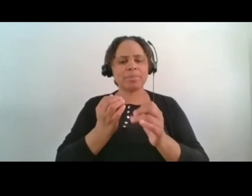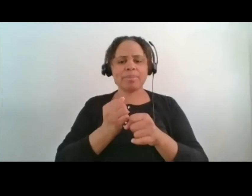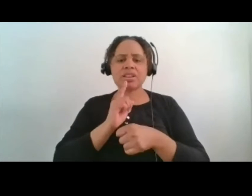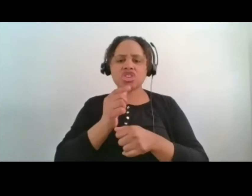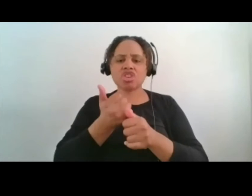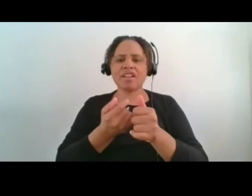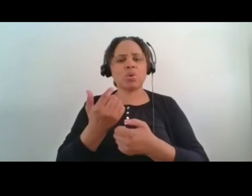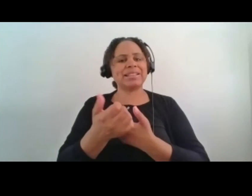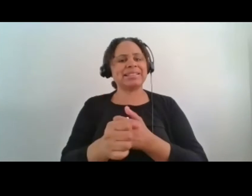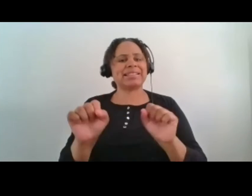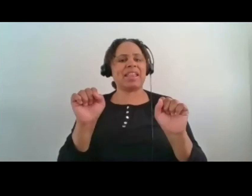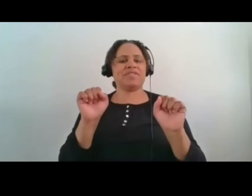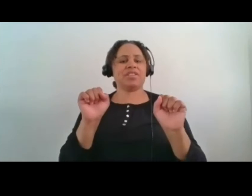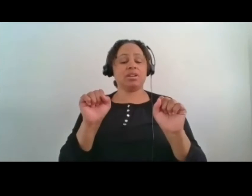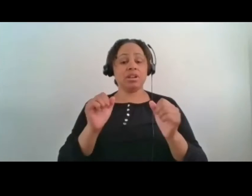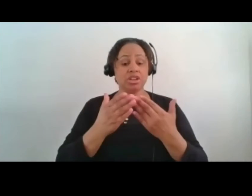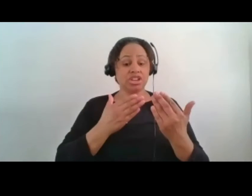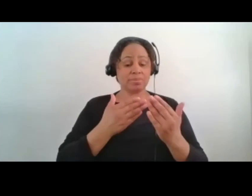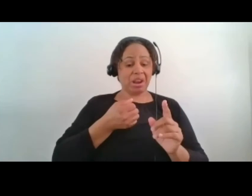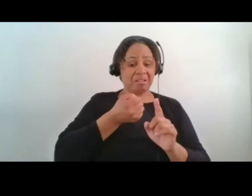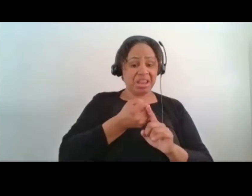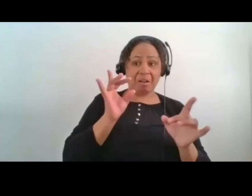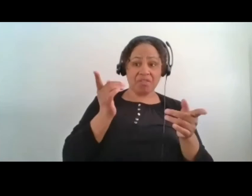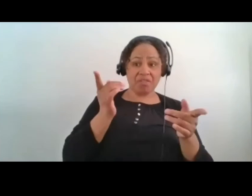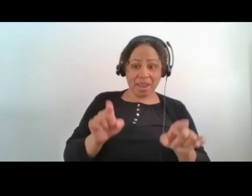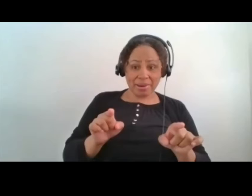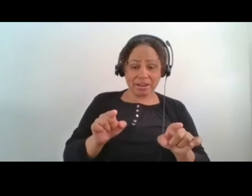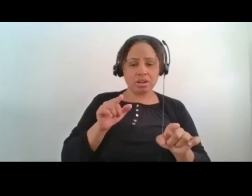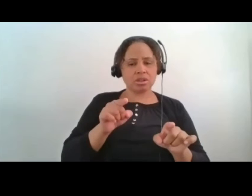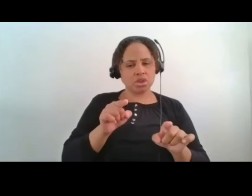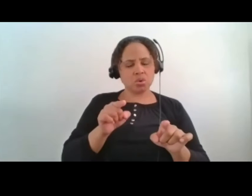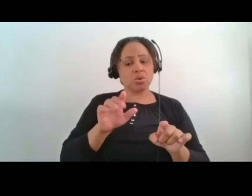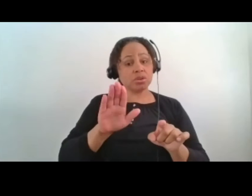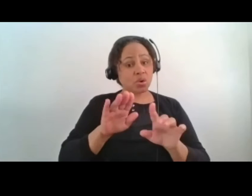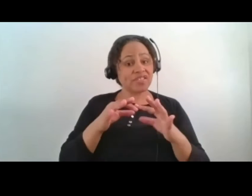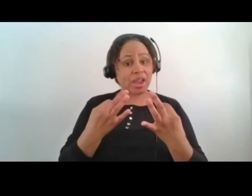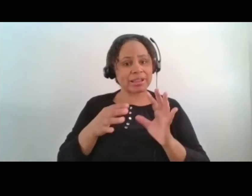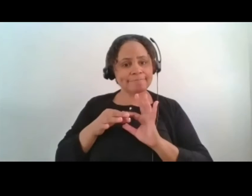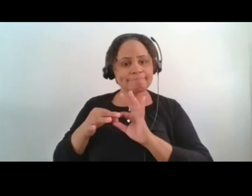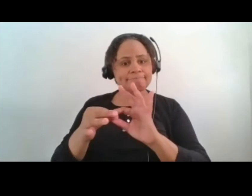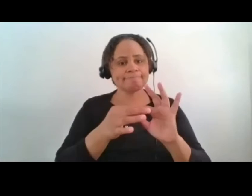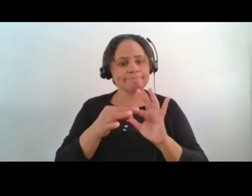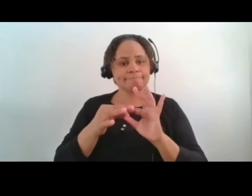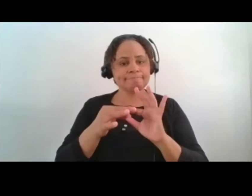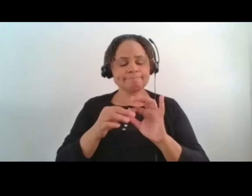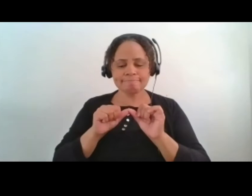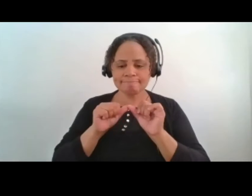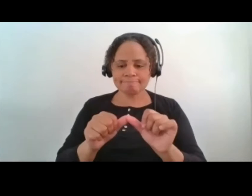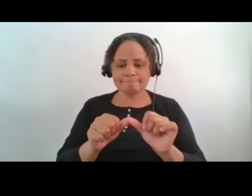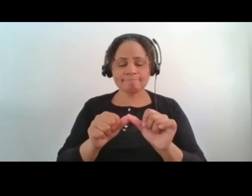whatever difficulty befalls you, you stand together as a unit, because that is what a Muslim family does. These are